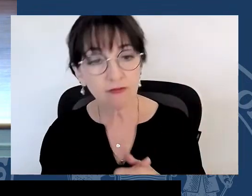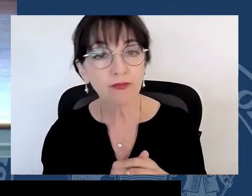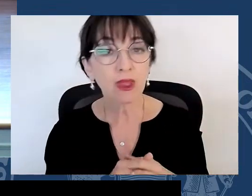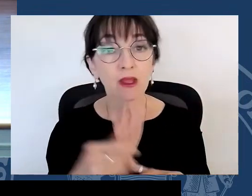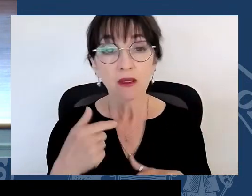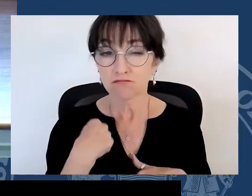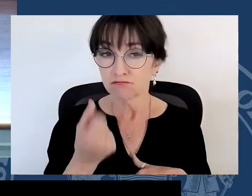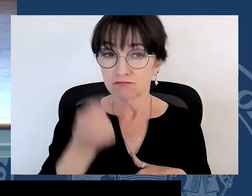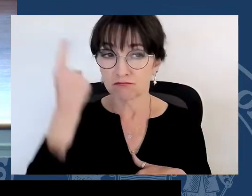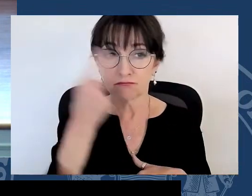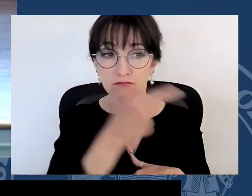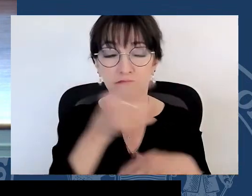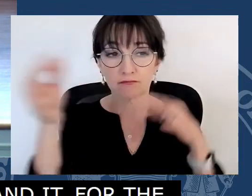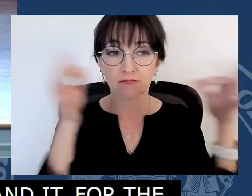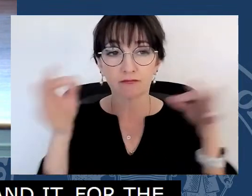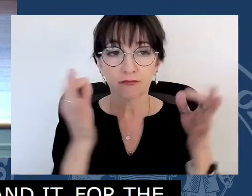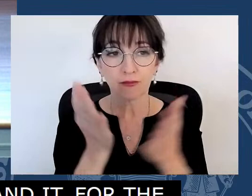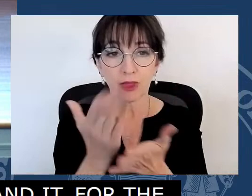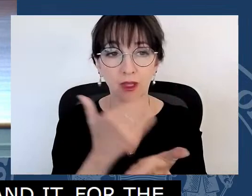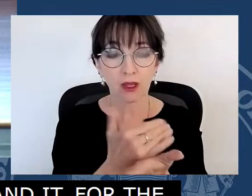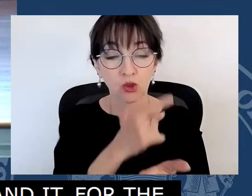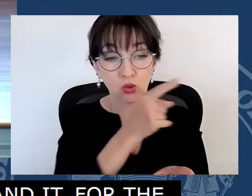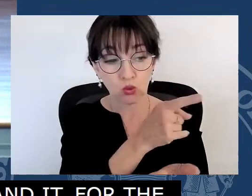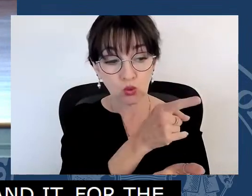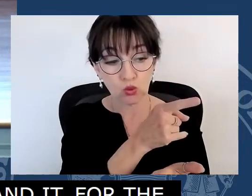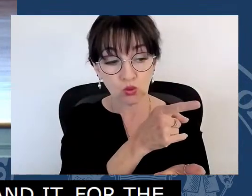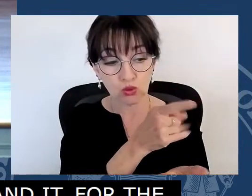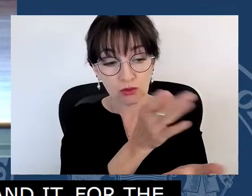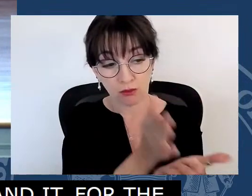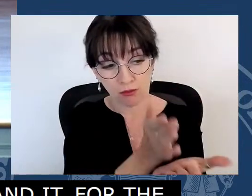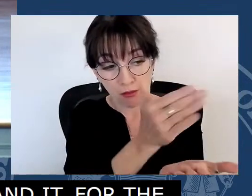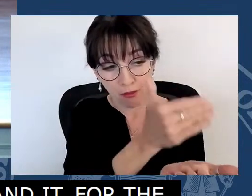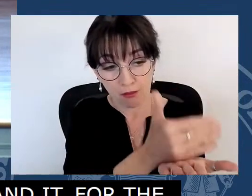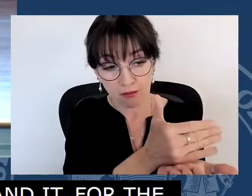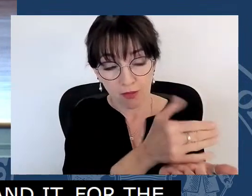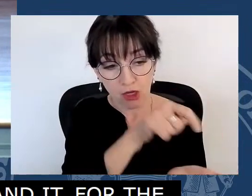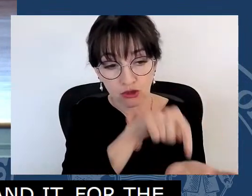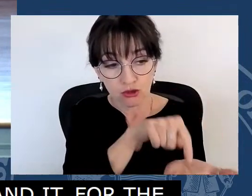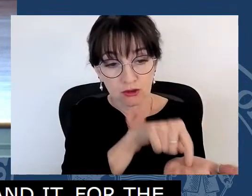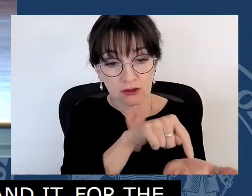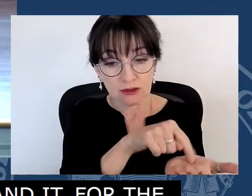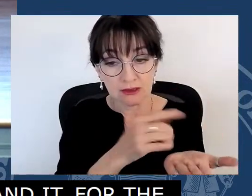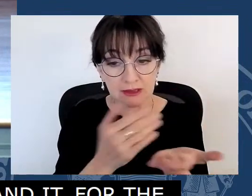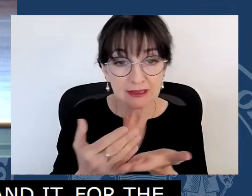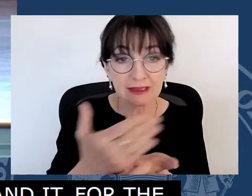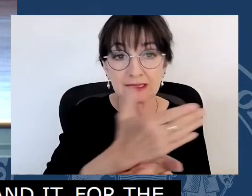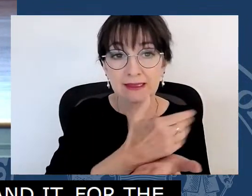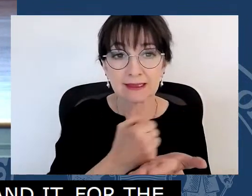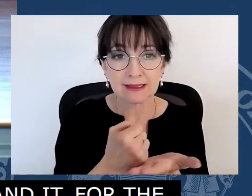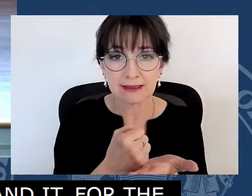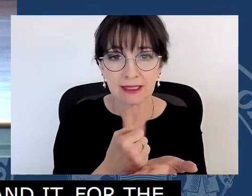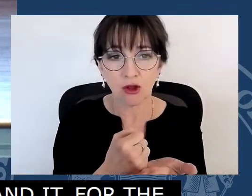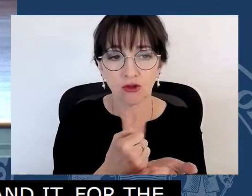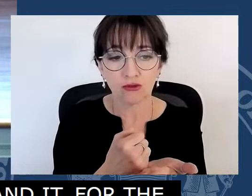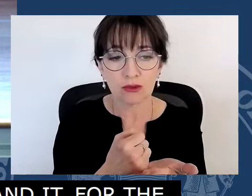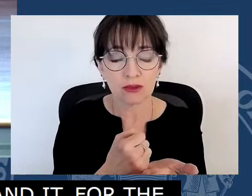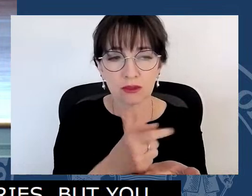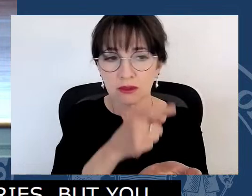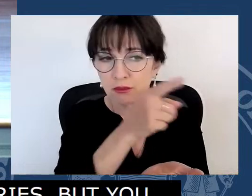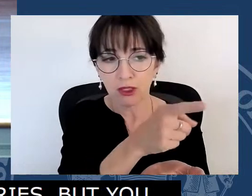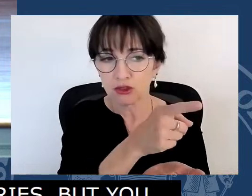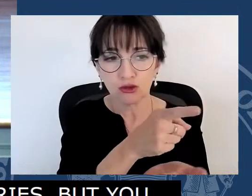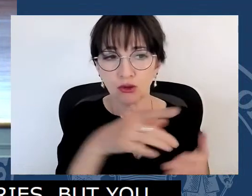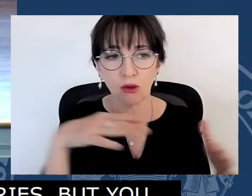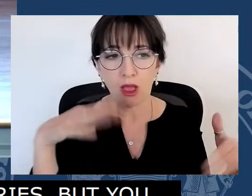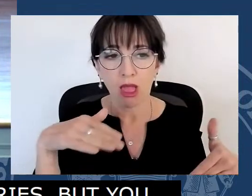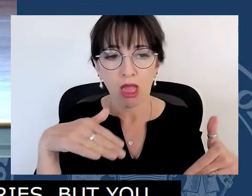budget, that you budgeted the salaries, but you never budgeted the Medicare, and so